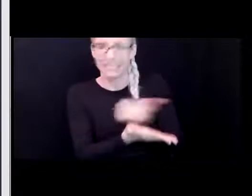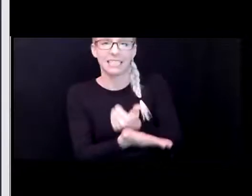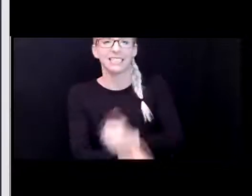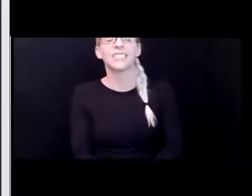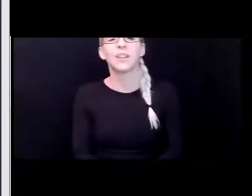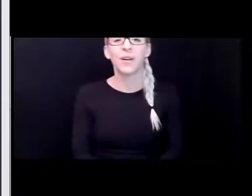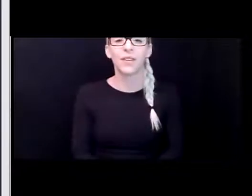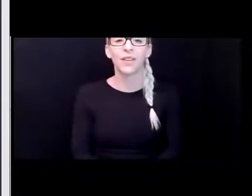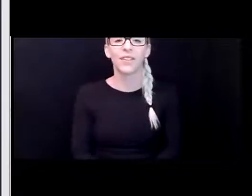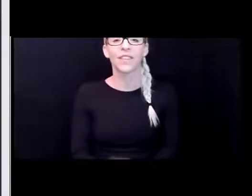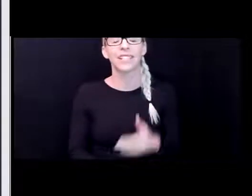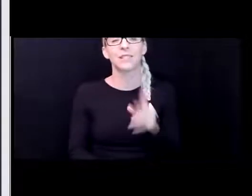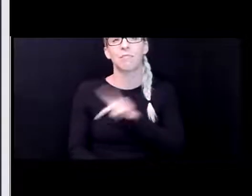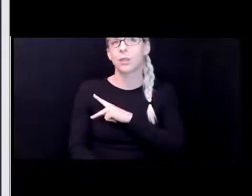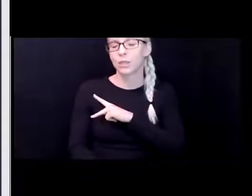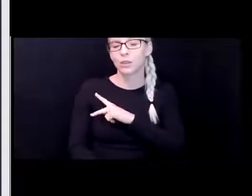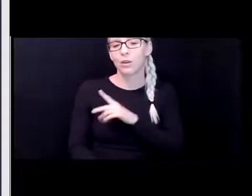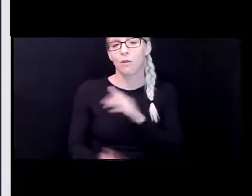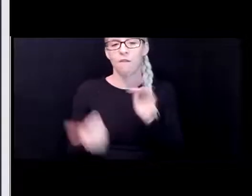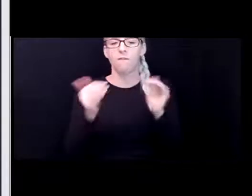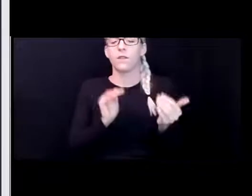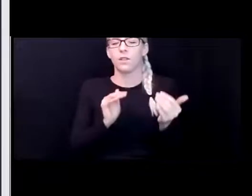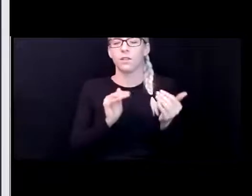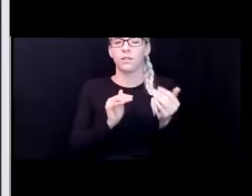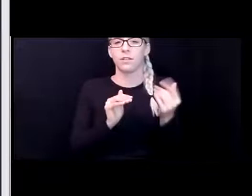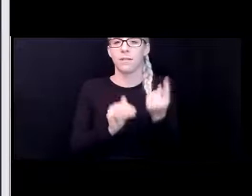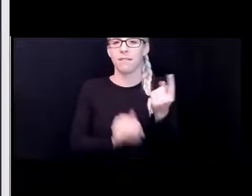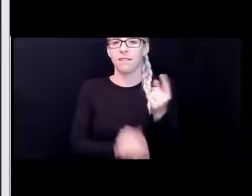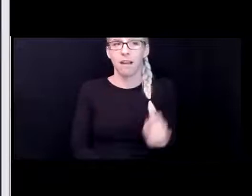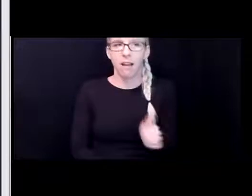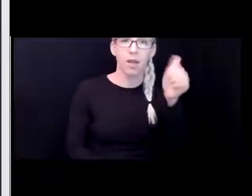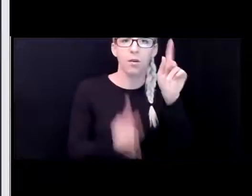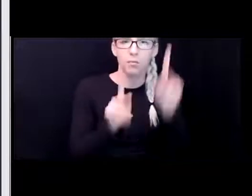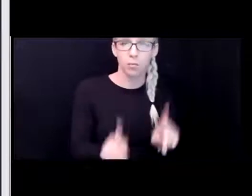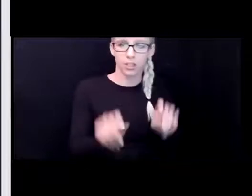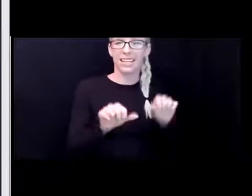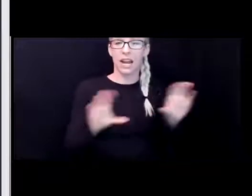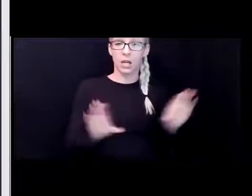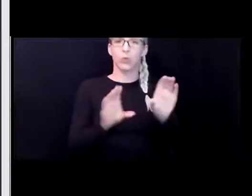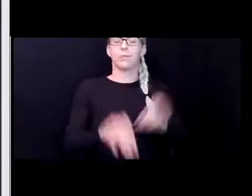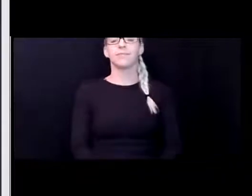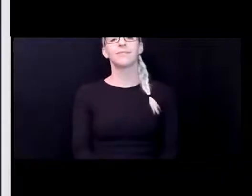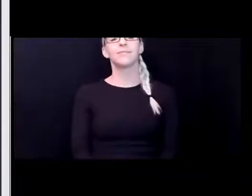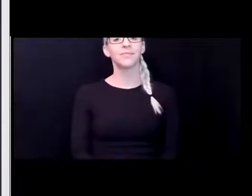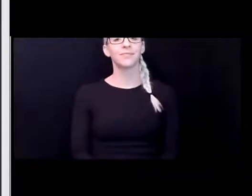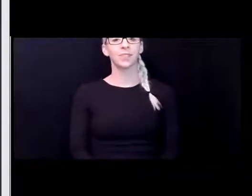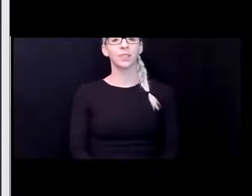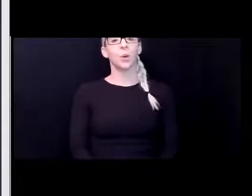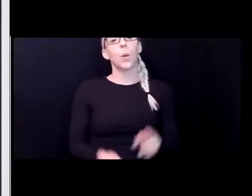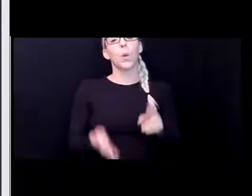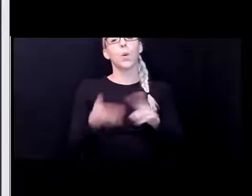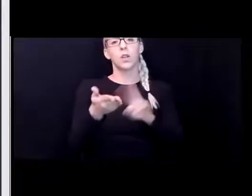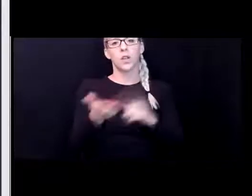ourselves versus those things that someone else could do for us. And that's the other set. So things like signing